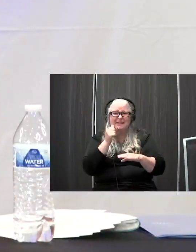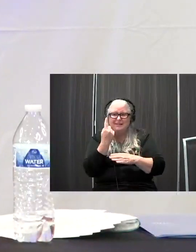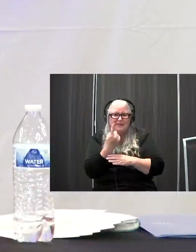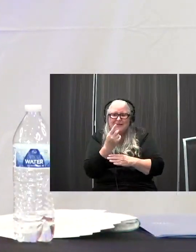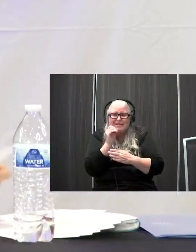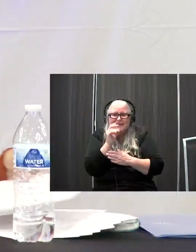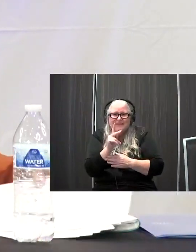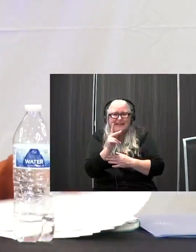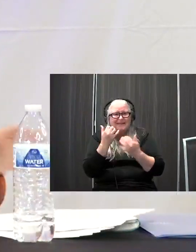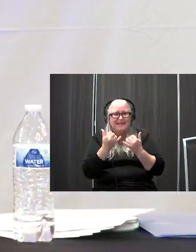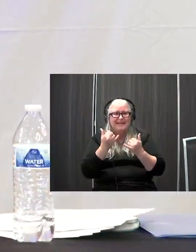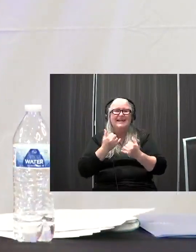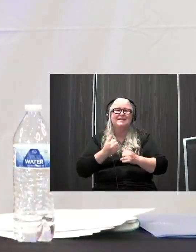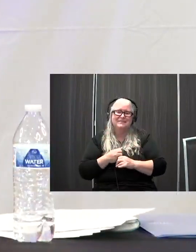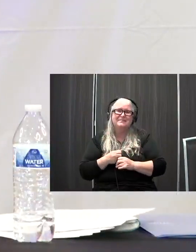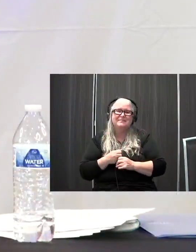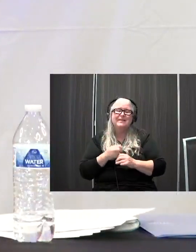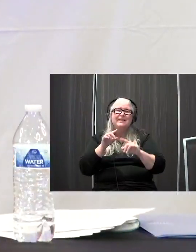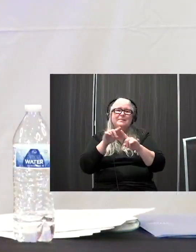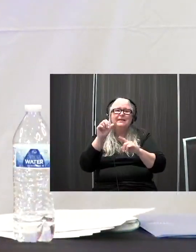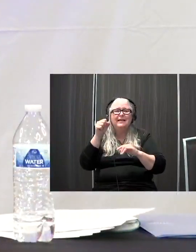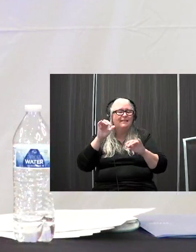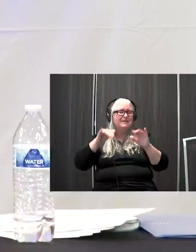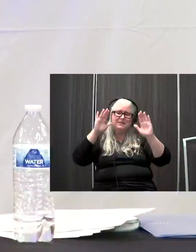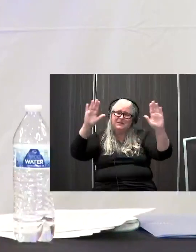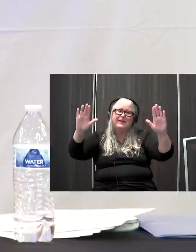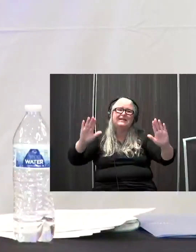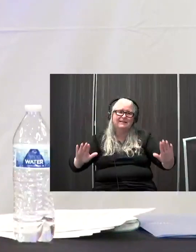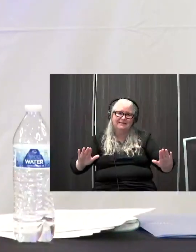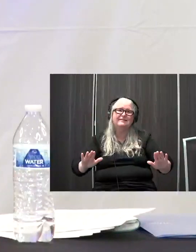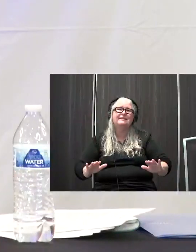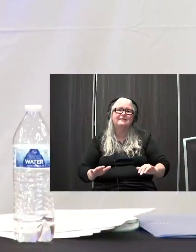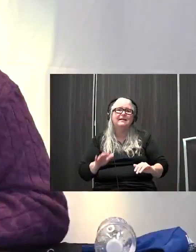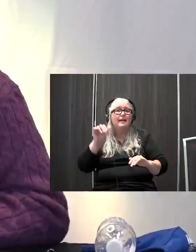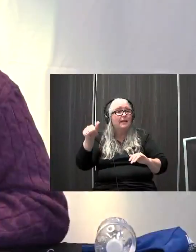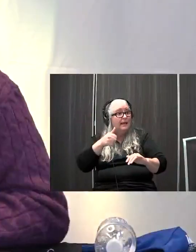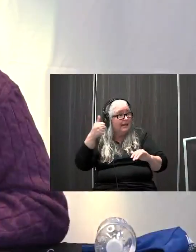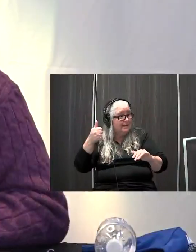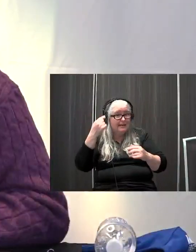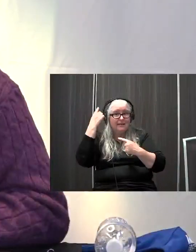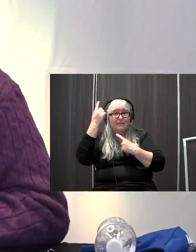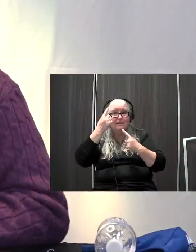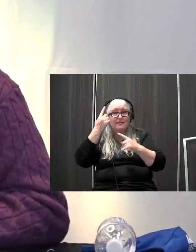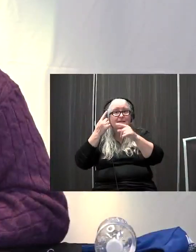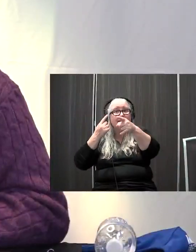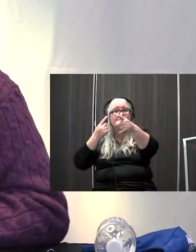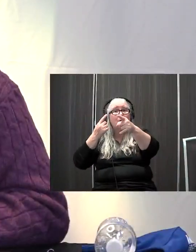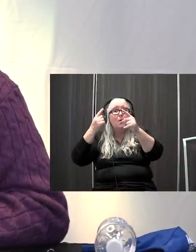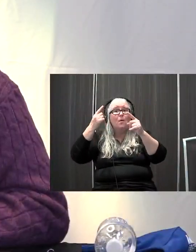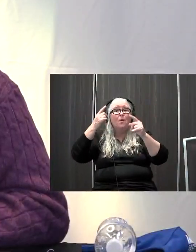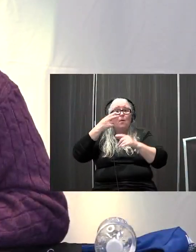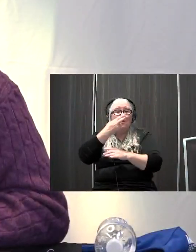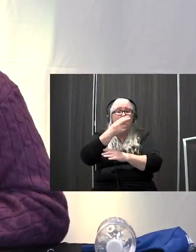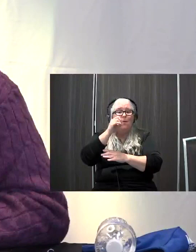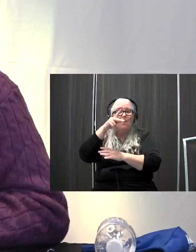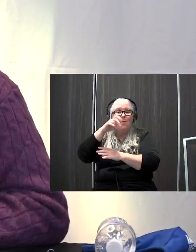now. Right. But Yeah, no, it's great. Any parting thoughts? Be hopeful. Be hopeful. I